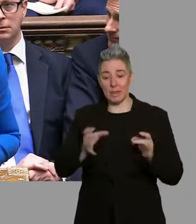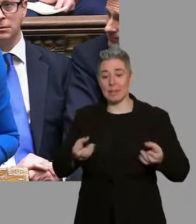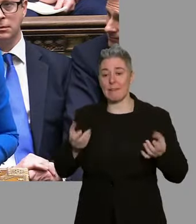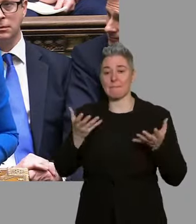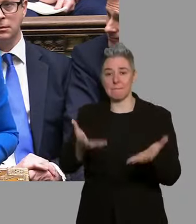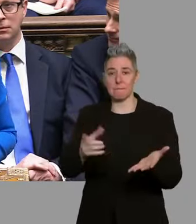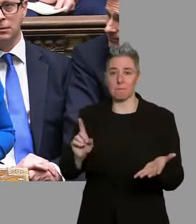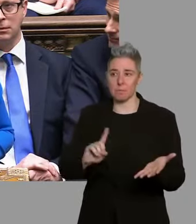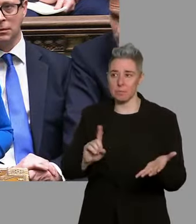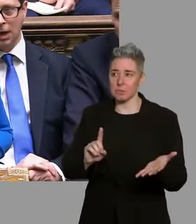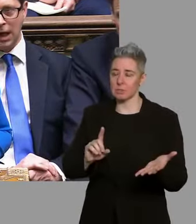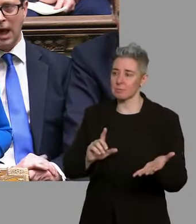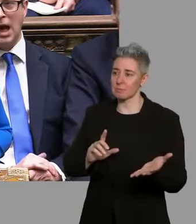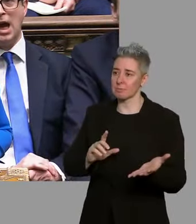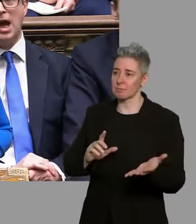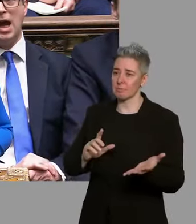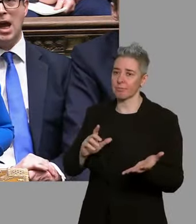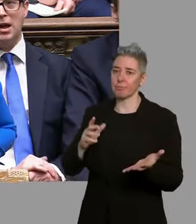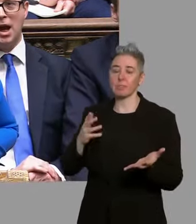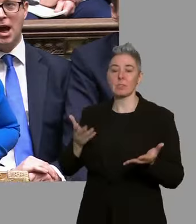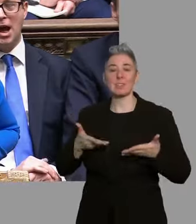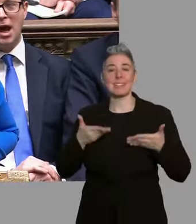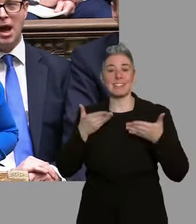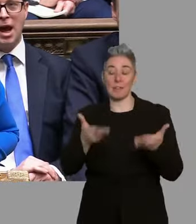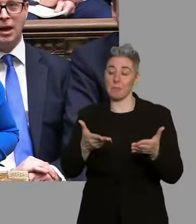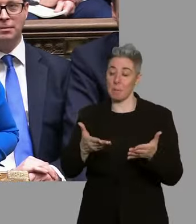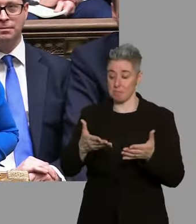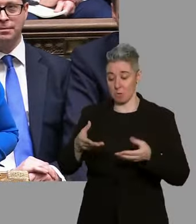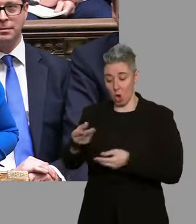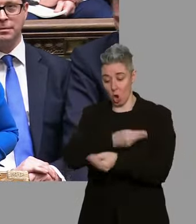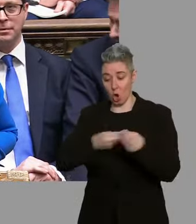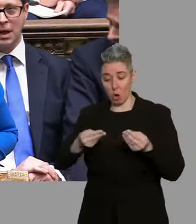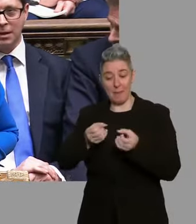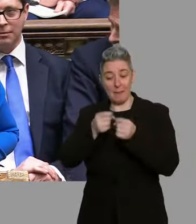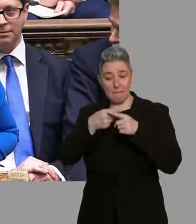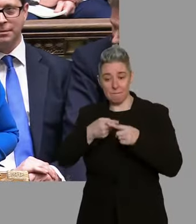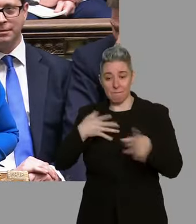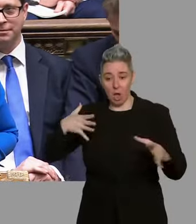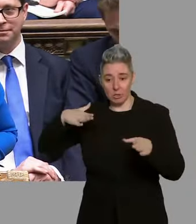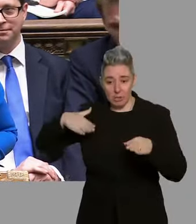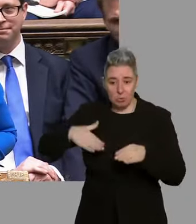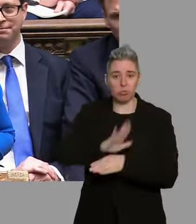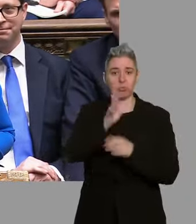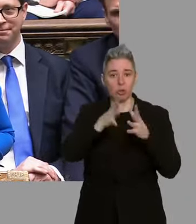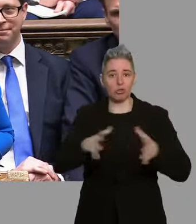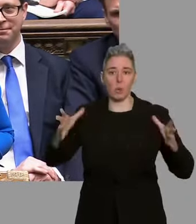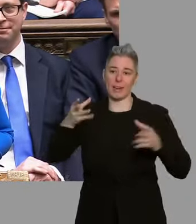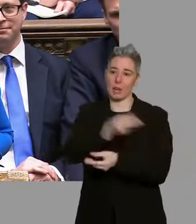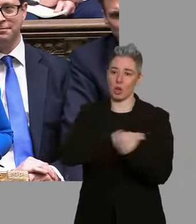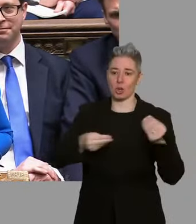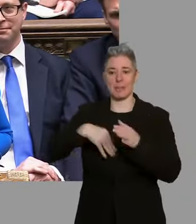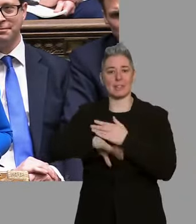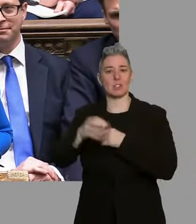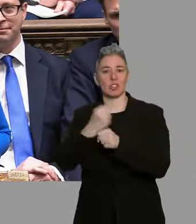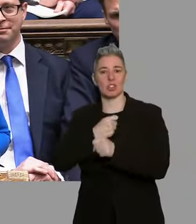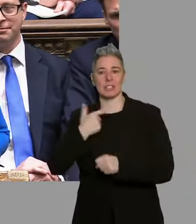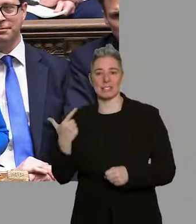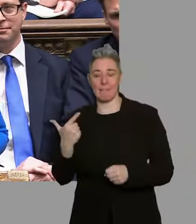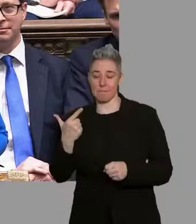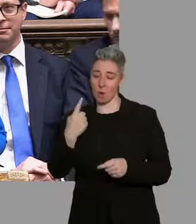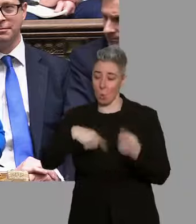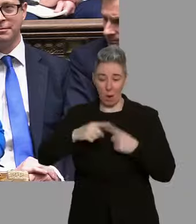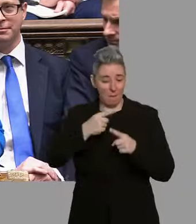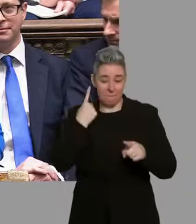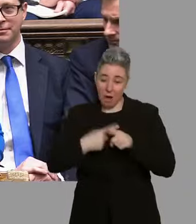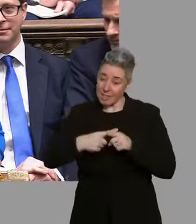fastest growing economy in the G7. In just 6 months, under his leadership, it's